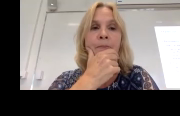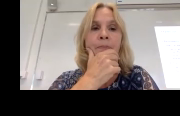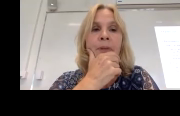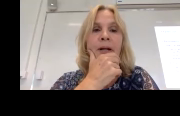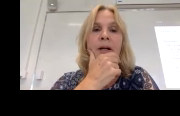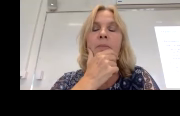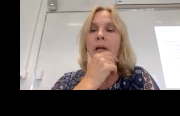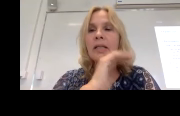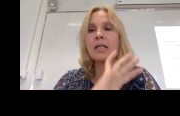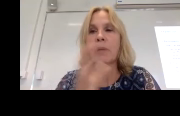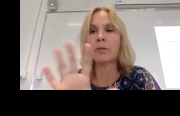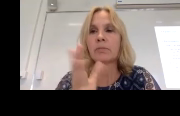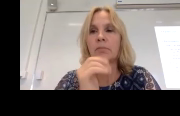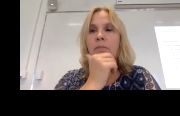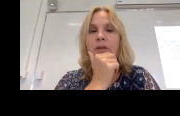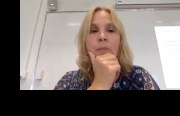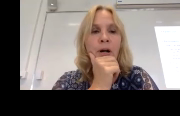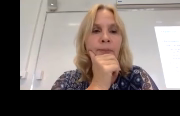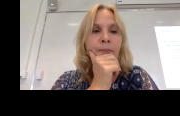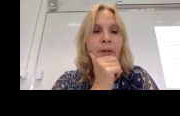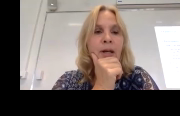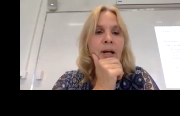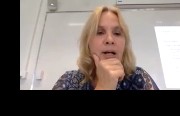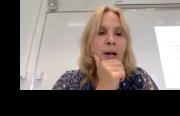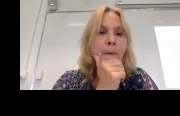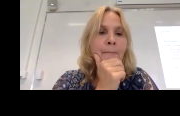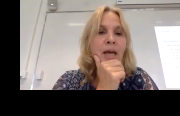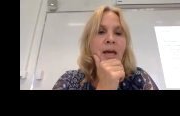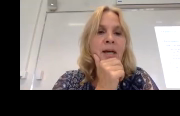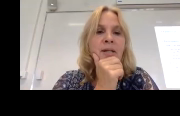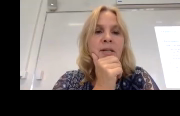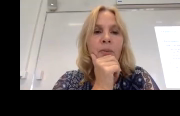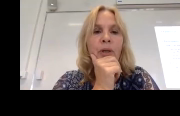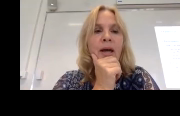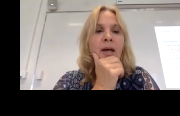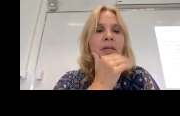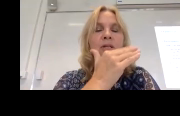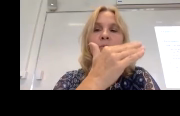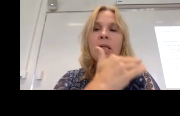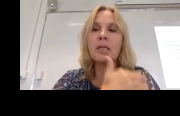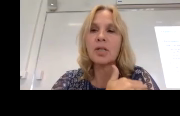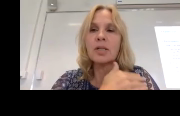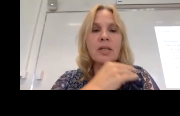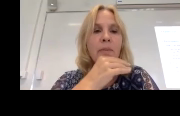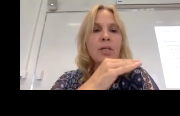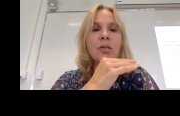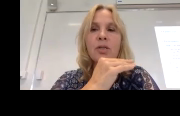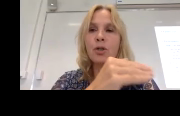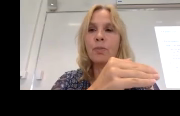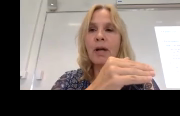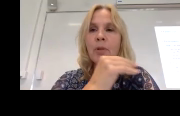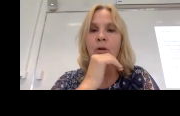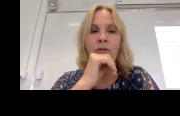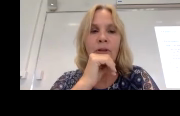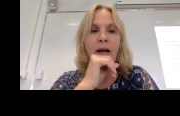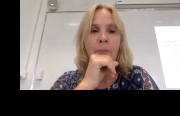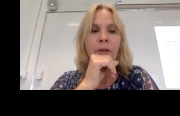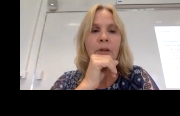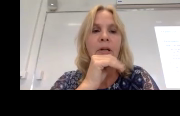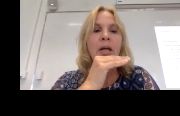task, at least a month apart. And we had these three conditions that I mentioned: the two